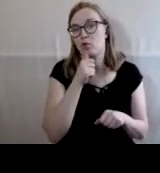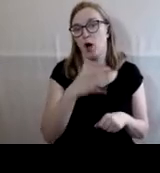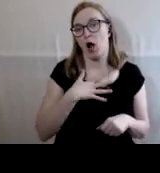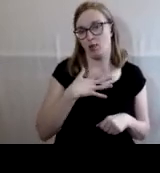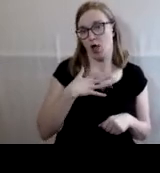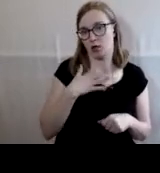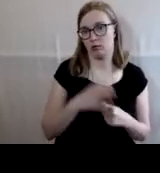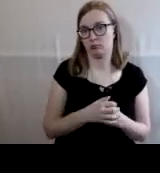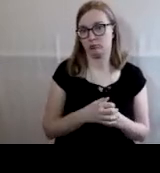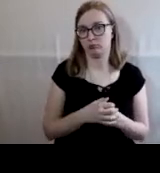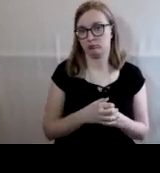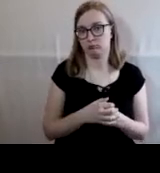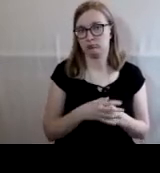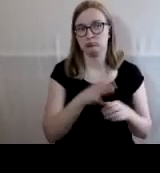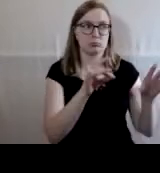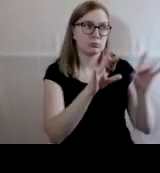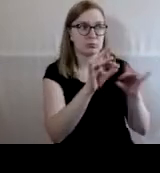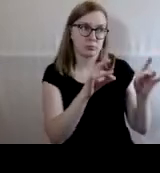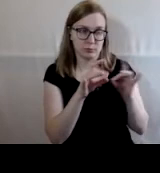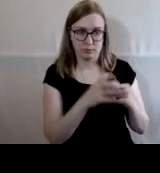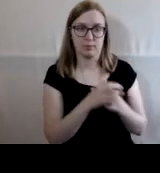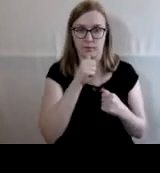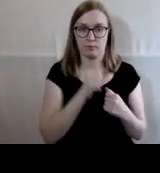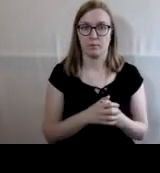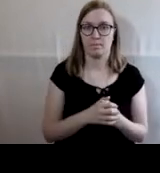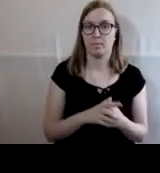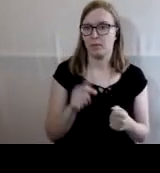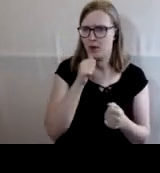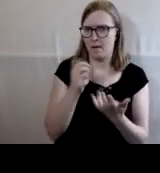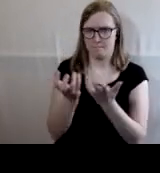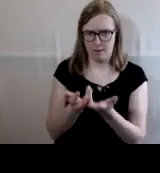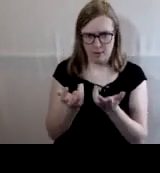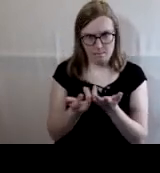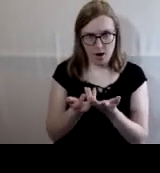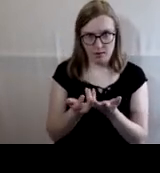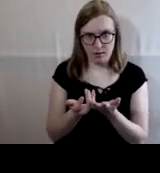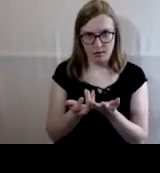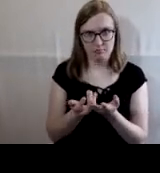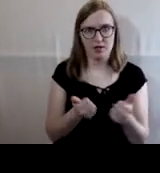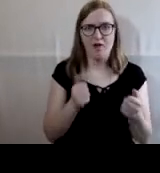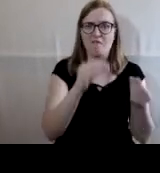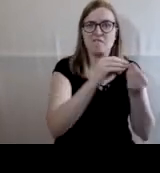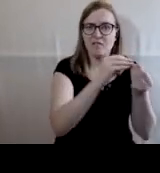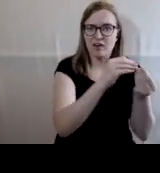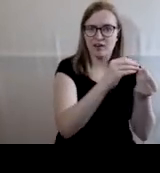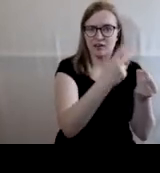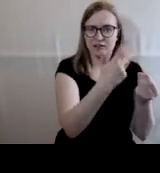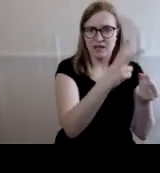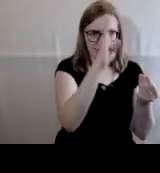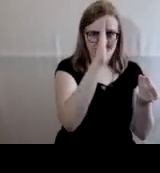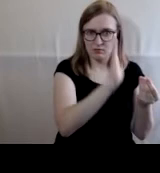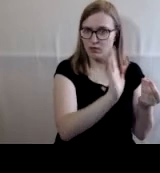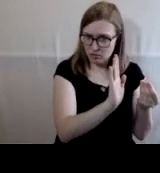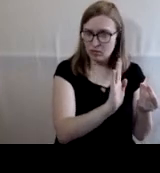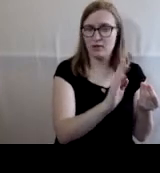Canada, one of the Canadian provinces. But for mathematics, you might want to look at Singapore. You might want to look